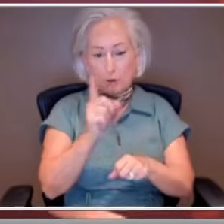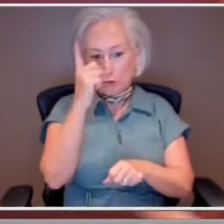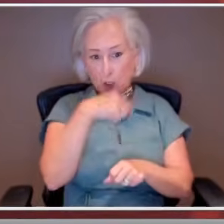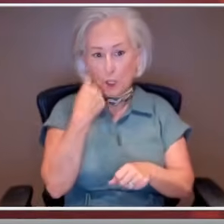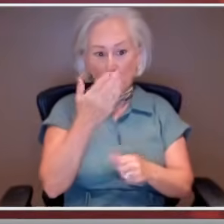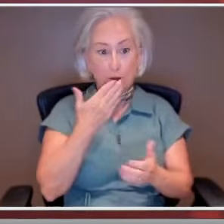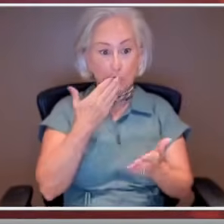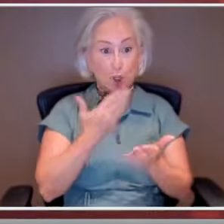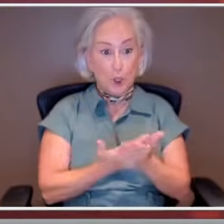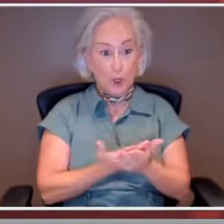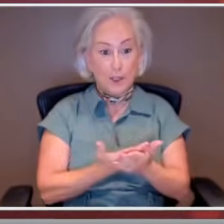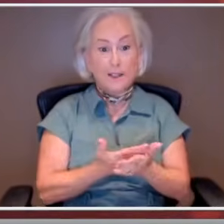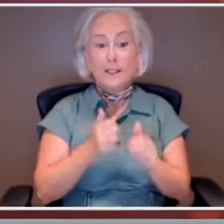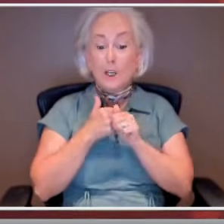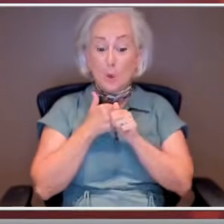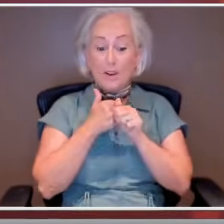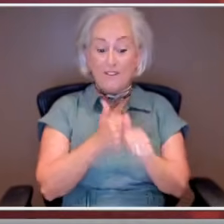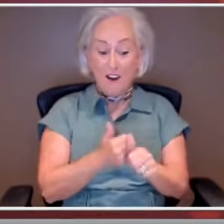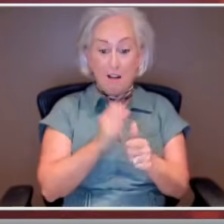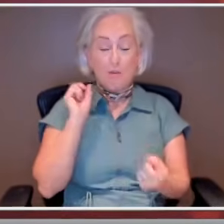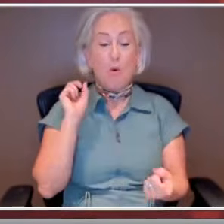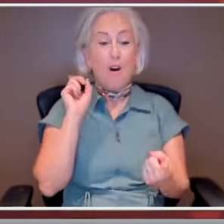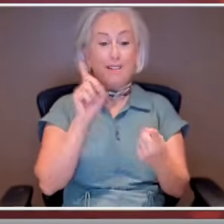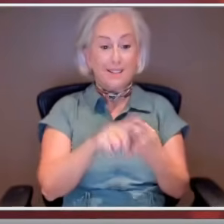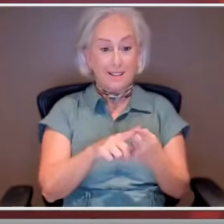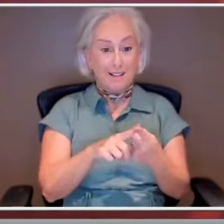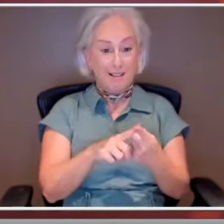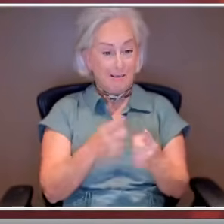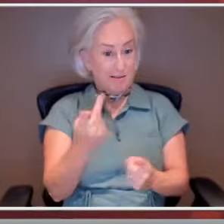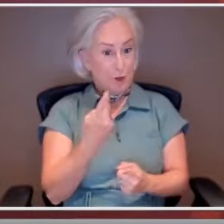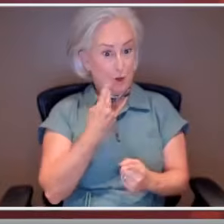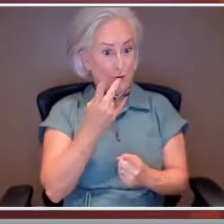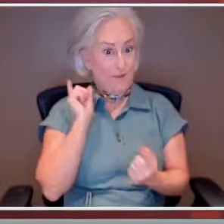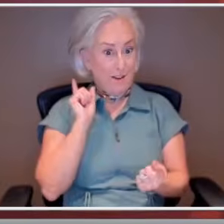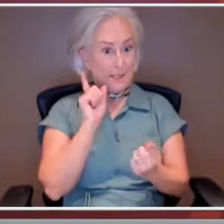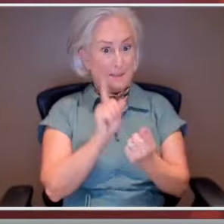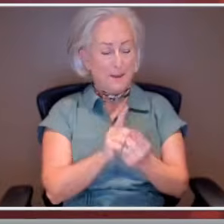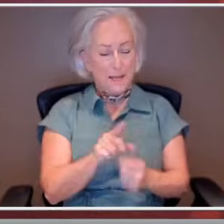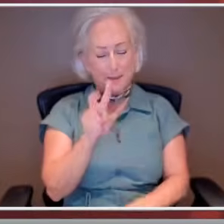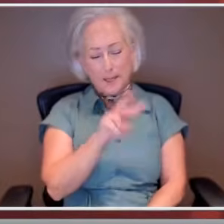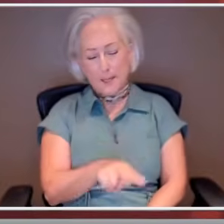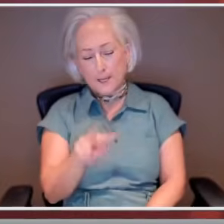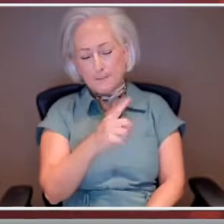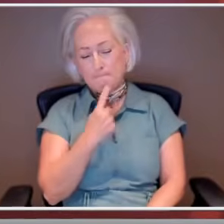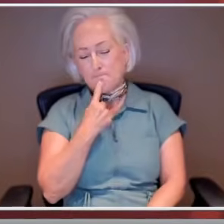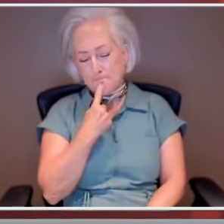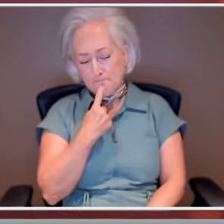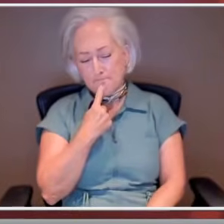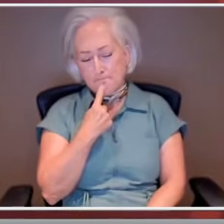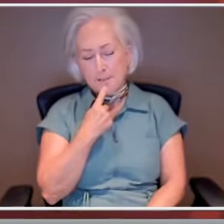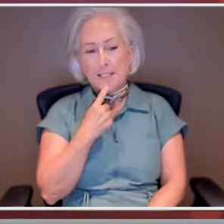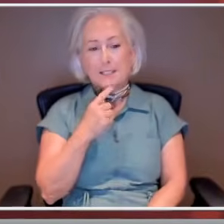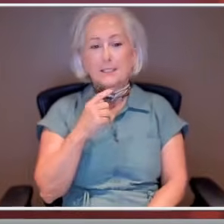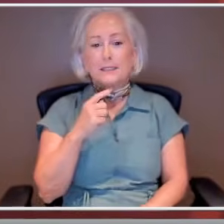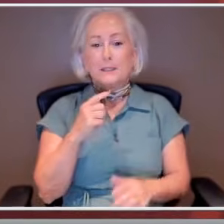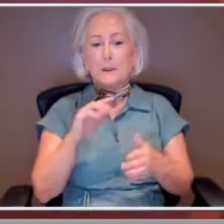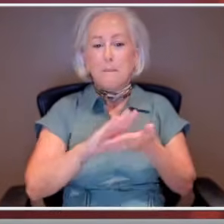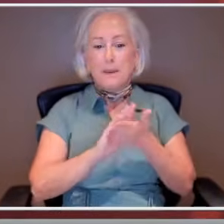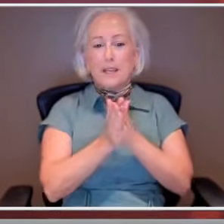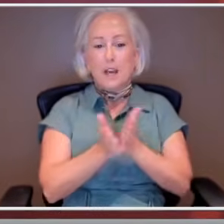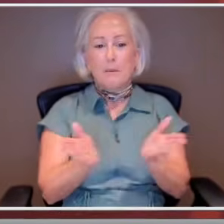actually the first time I met you was when we said, hey, this is starting to get a little bit too narrowed and too